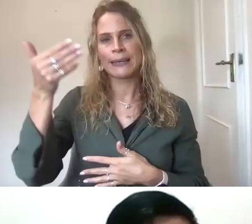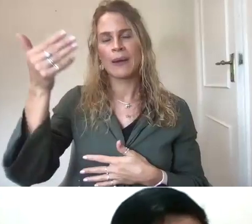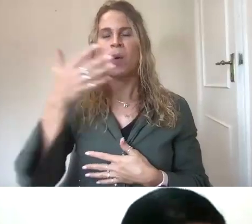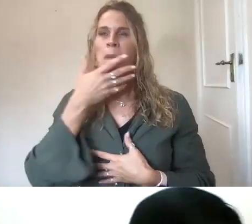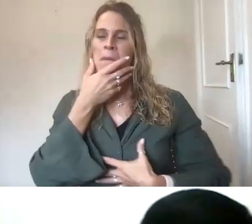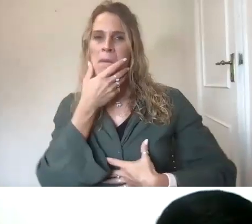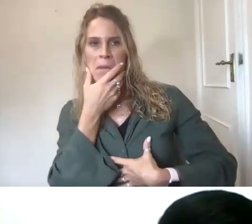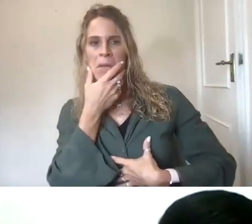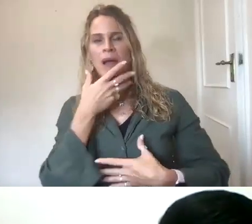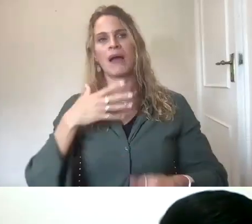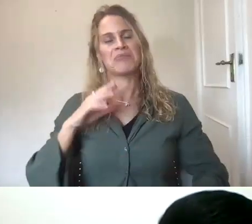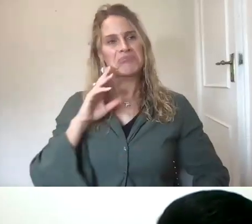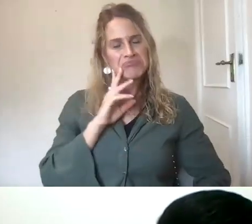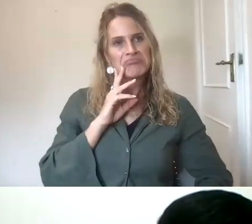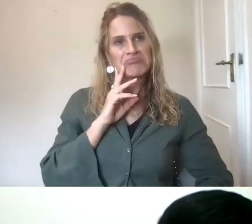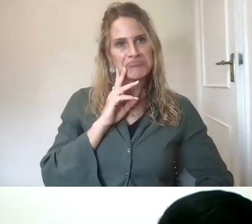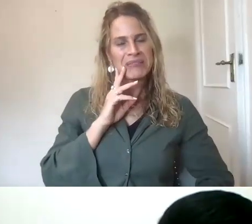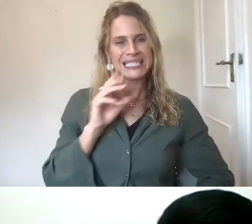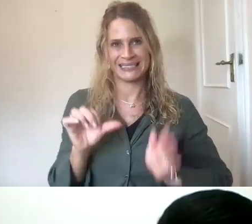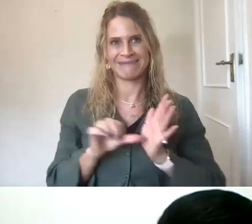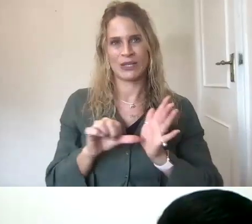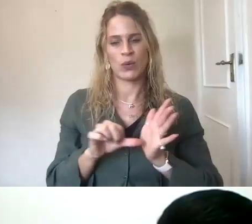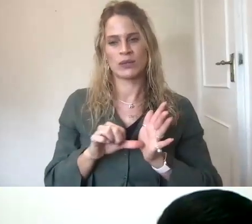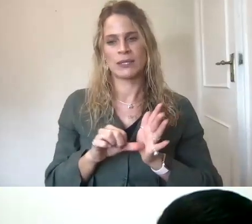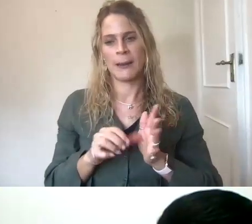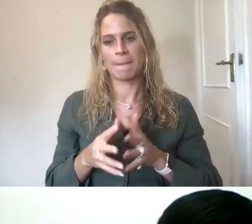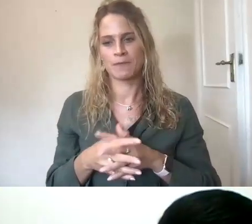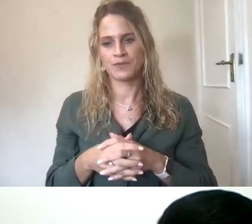It's, it's a bit hard.